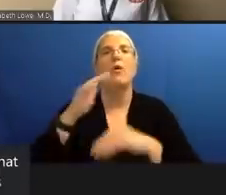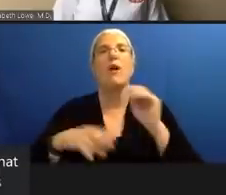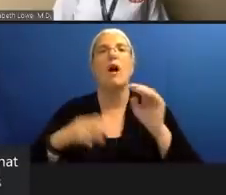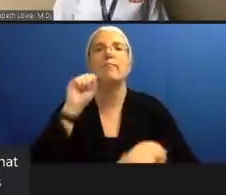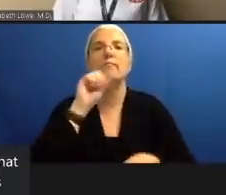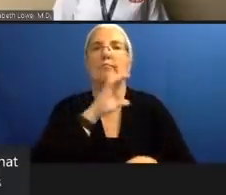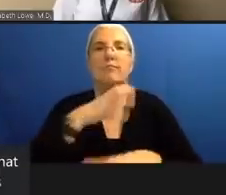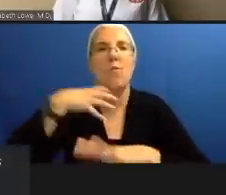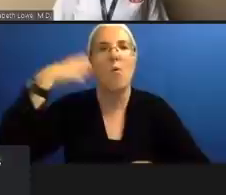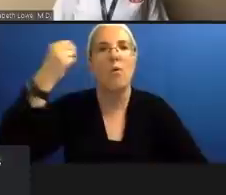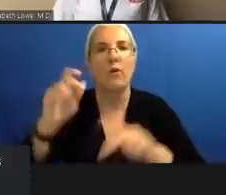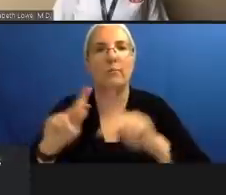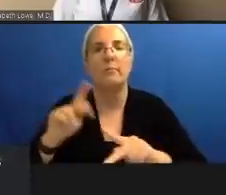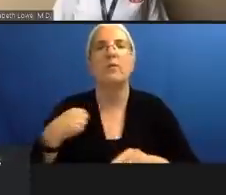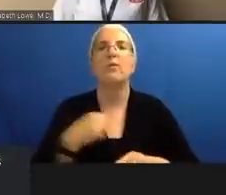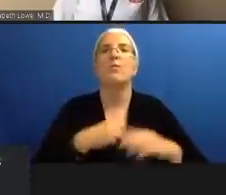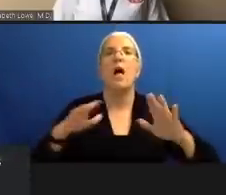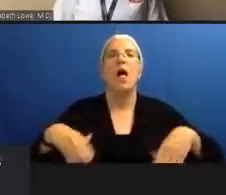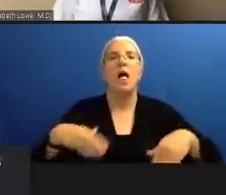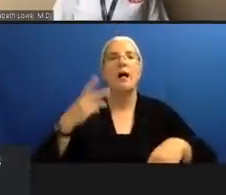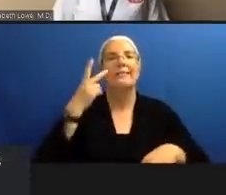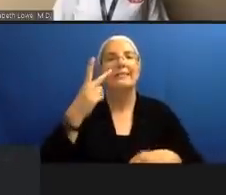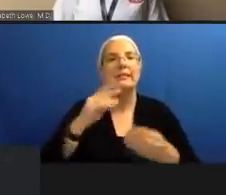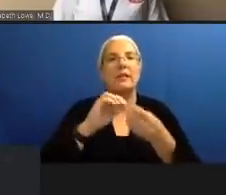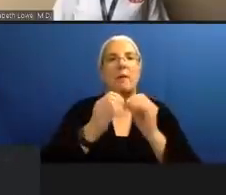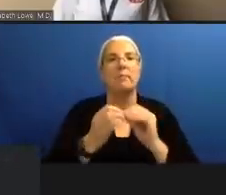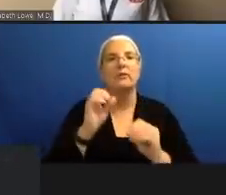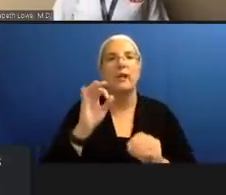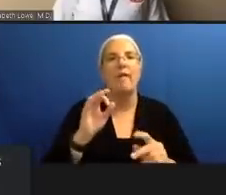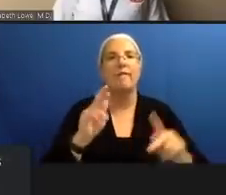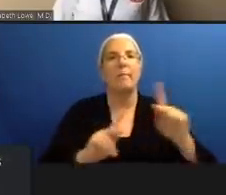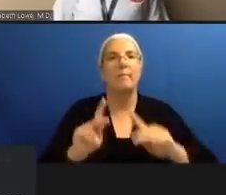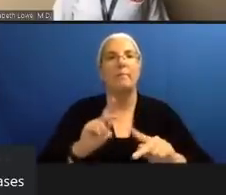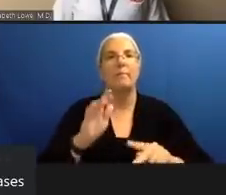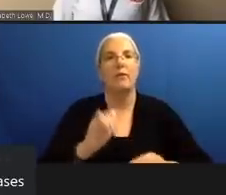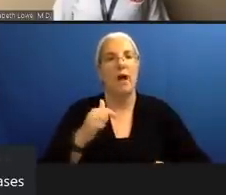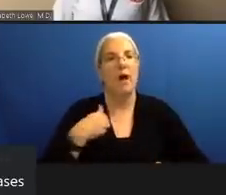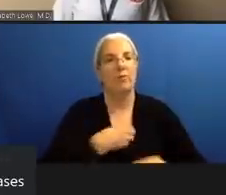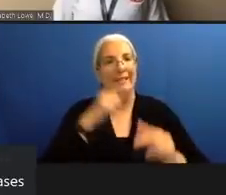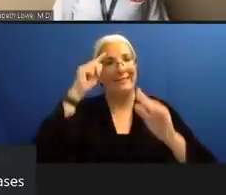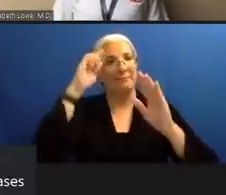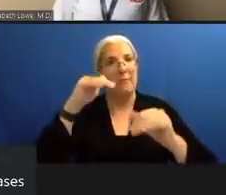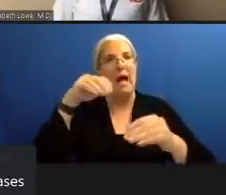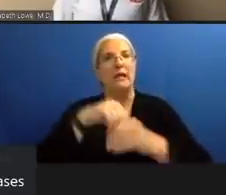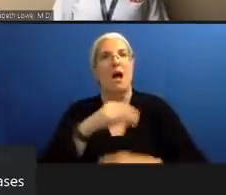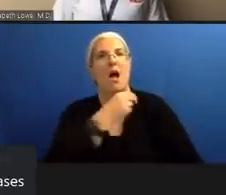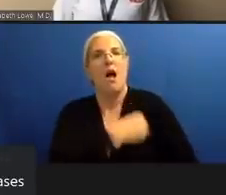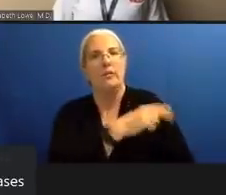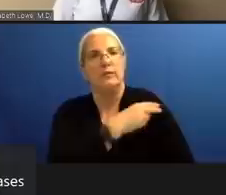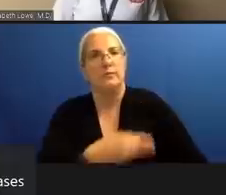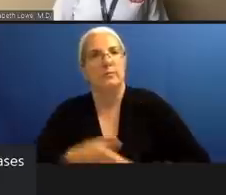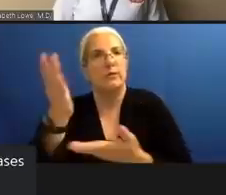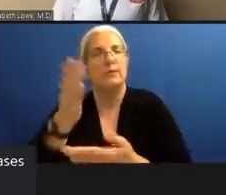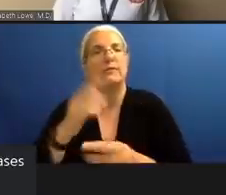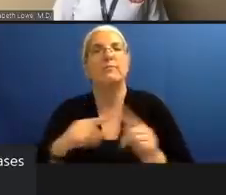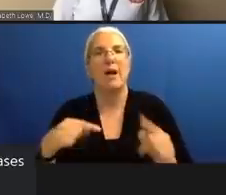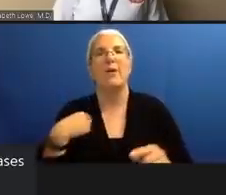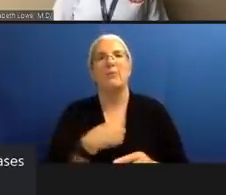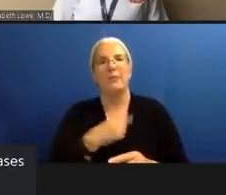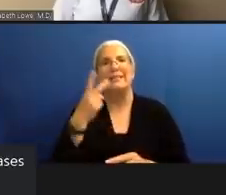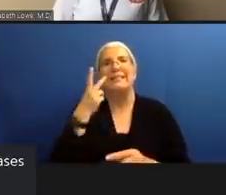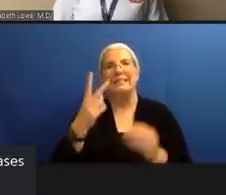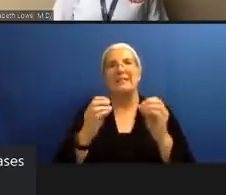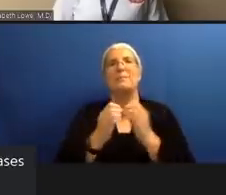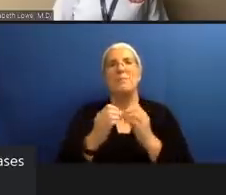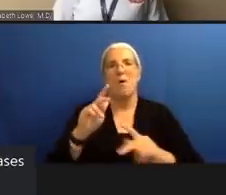to the increase in cases that we might have expected. We are seeing more people in hospitals, but again, even a week ago, we had, I